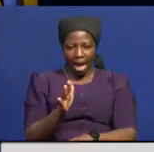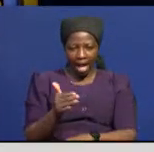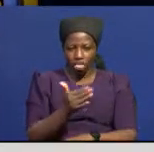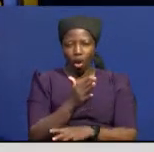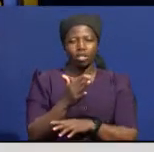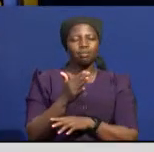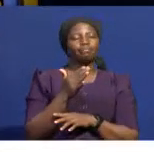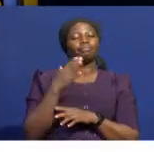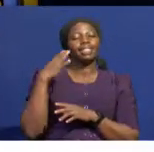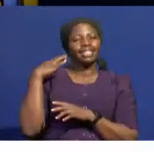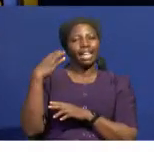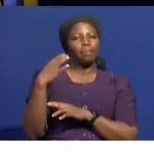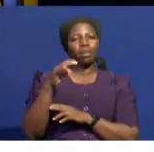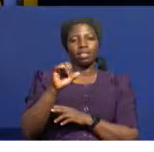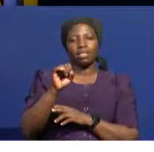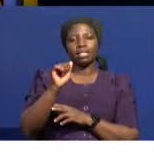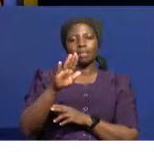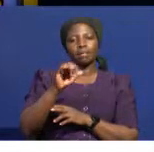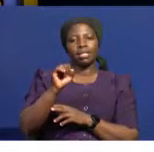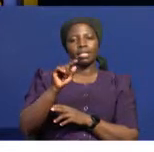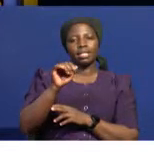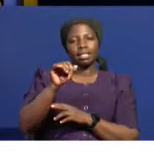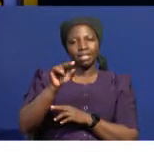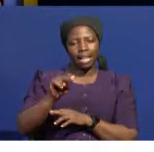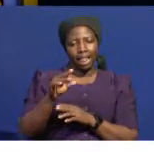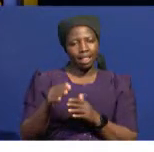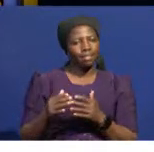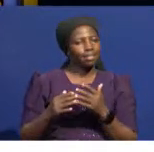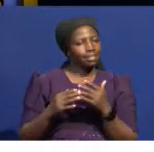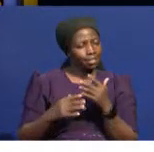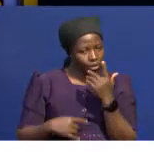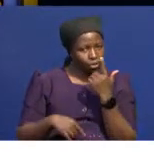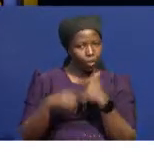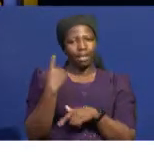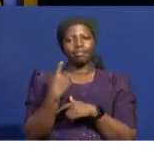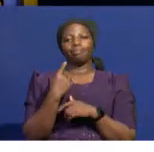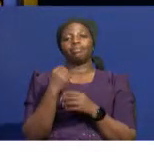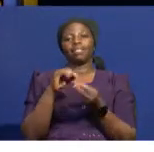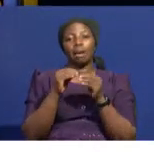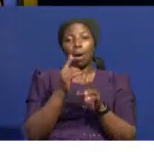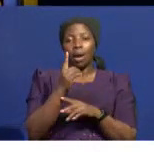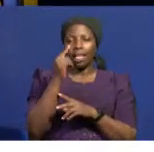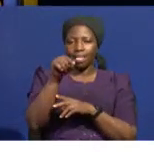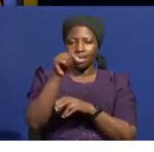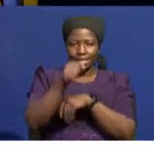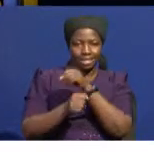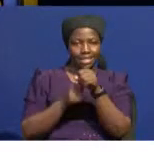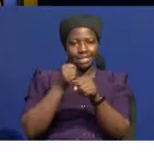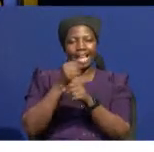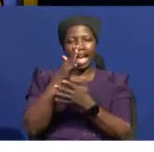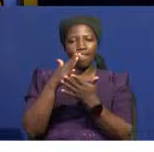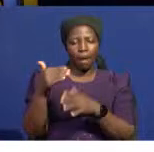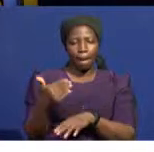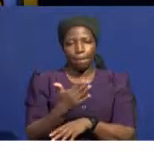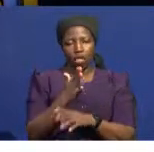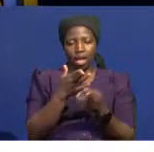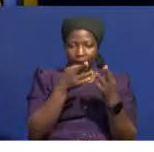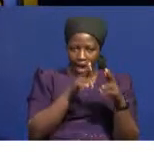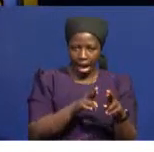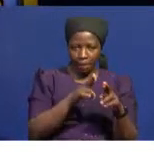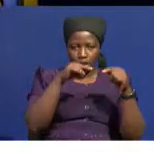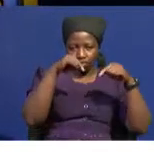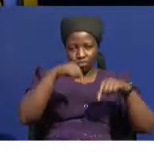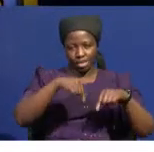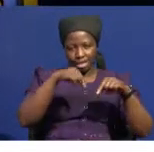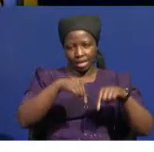Sebastian Sawe led his competitors to a Kenyan podium clean sweep in this year's Prague Half Marathon held today in the Czech